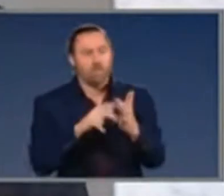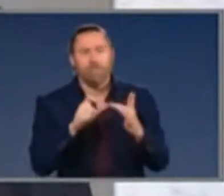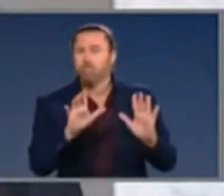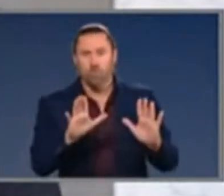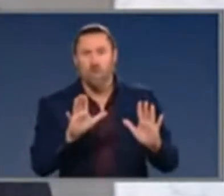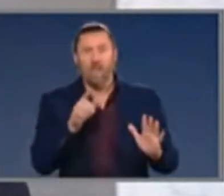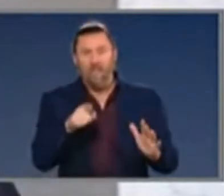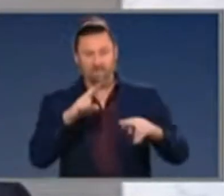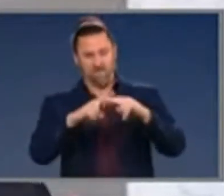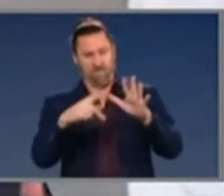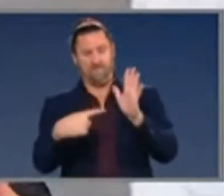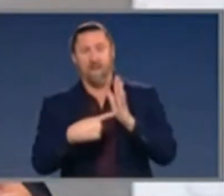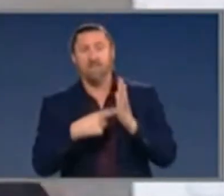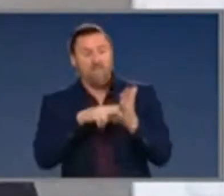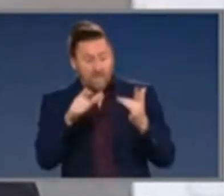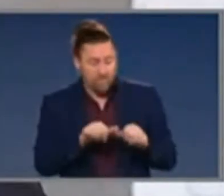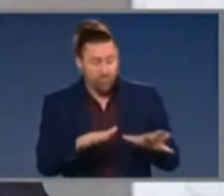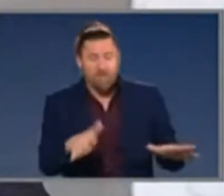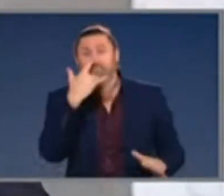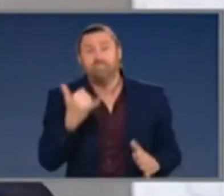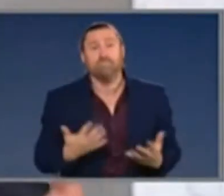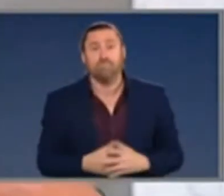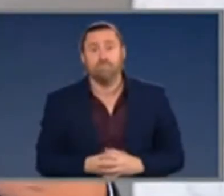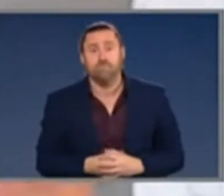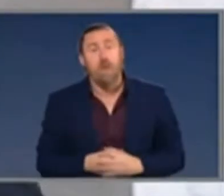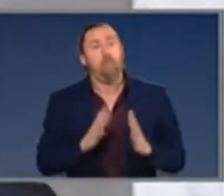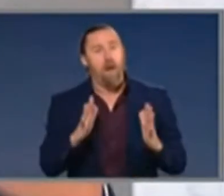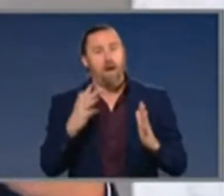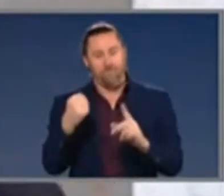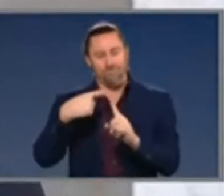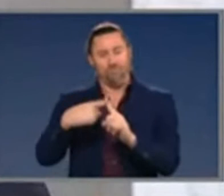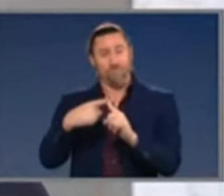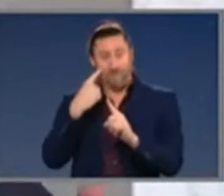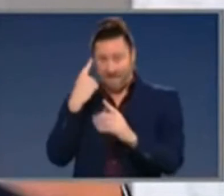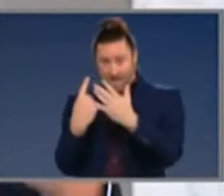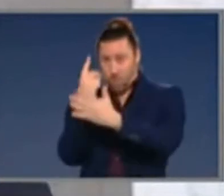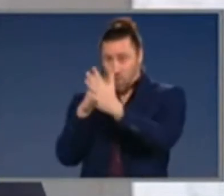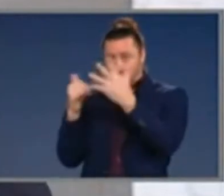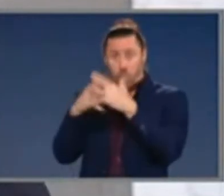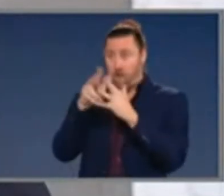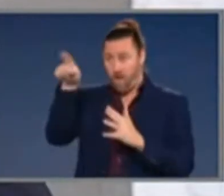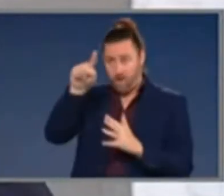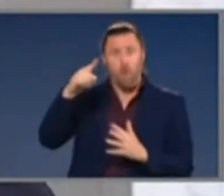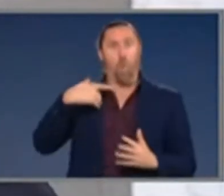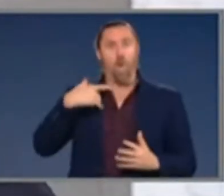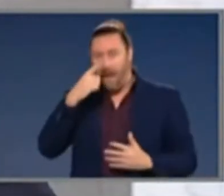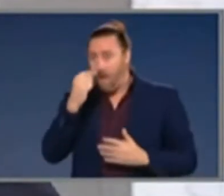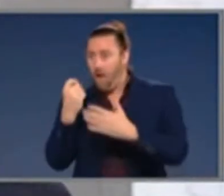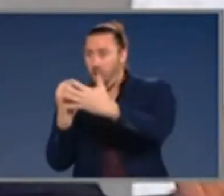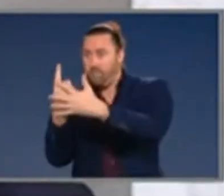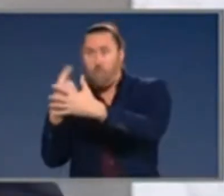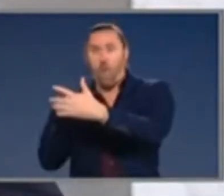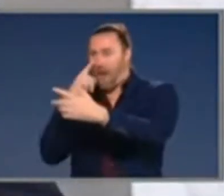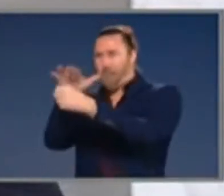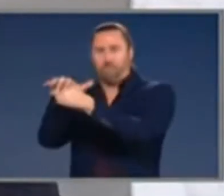an observation of facts. So I think that's encouraging. It says that yes, we can get on top of this when it occurs.